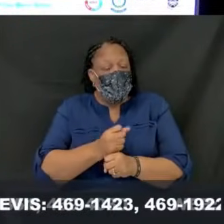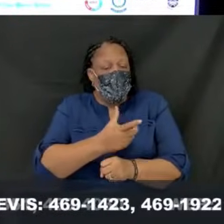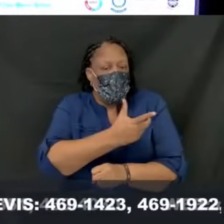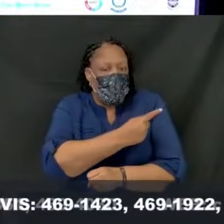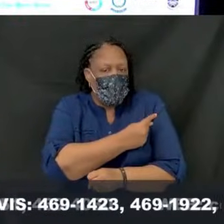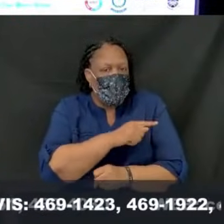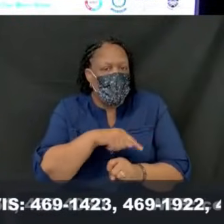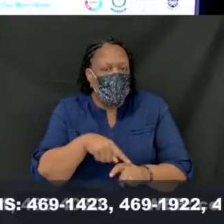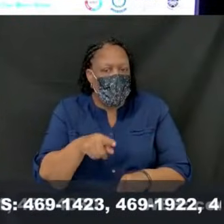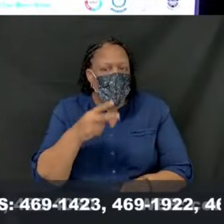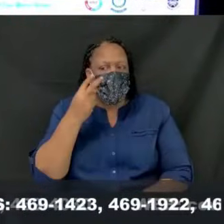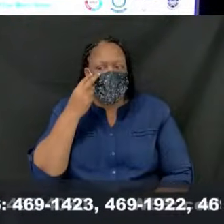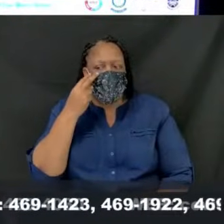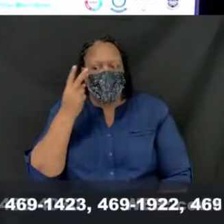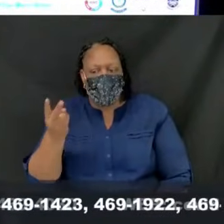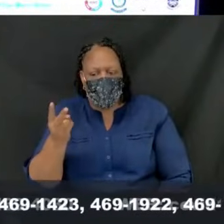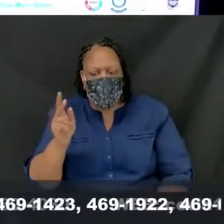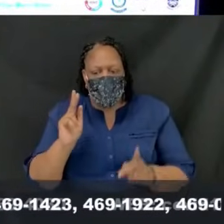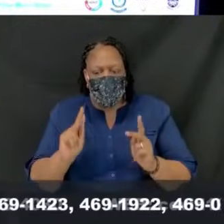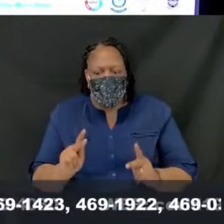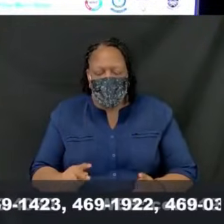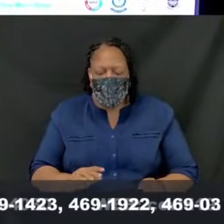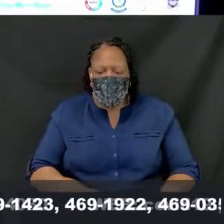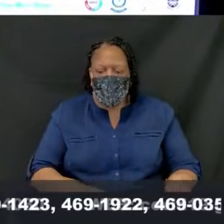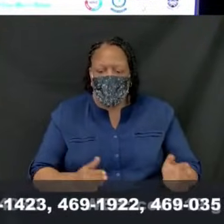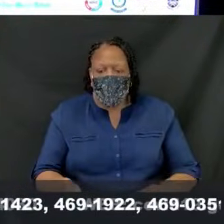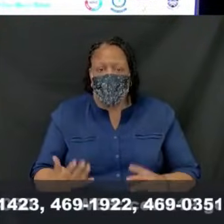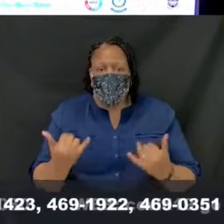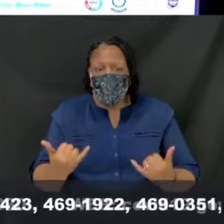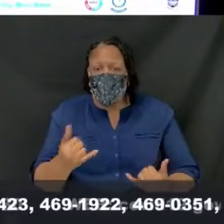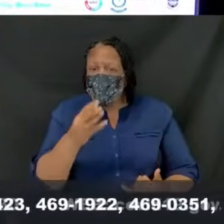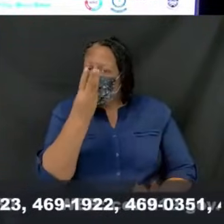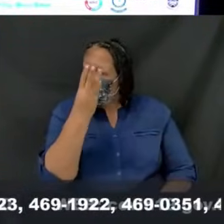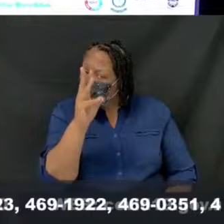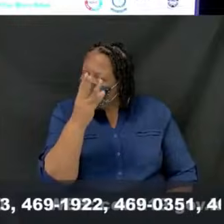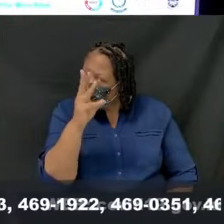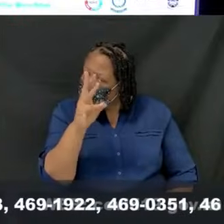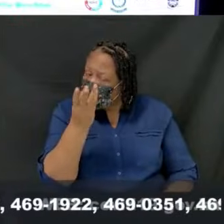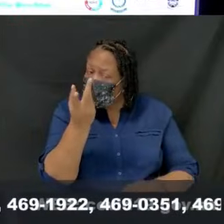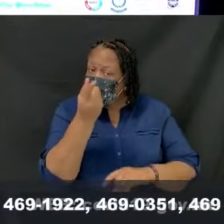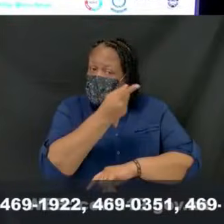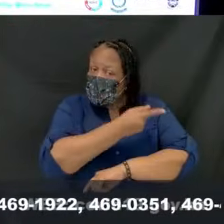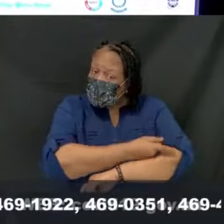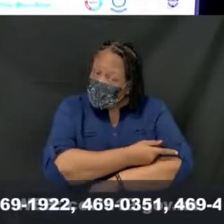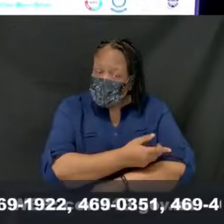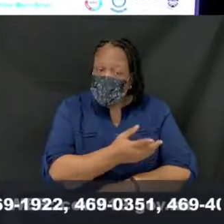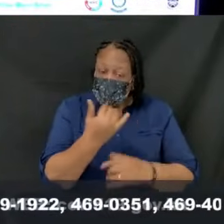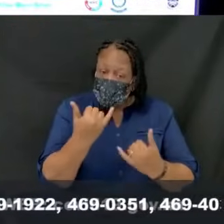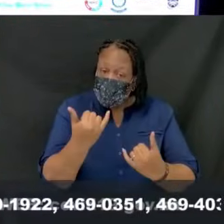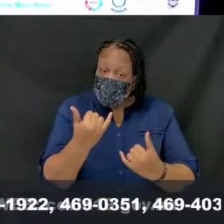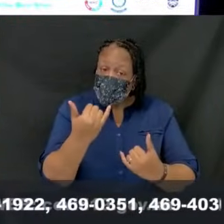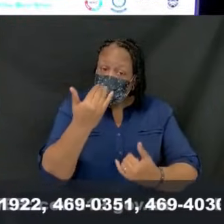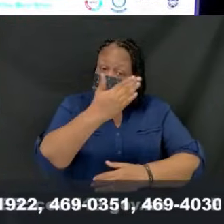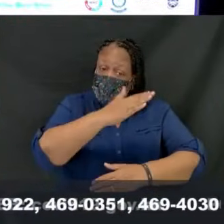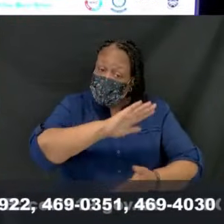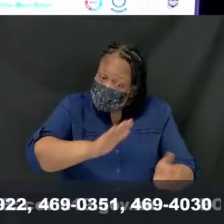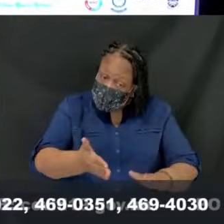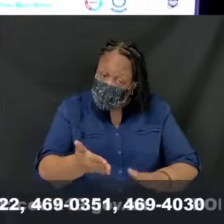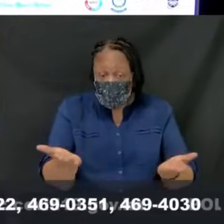results. We would have looked at Superintendent Henry would have outlined what would have happened to persons who break